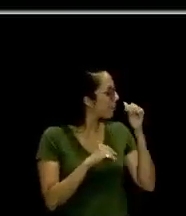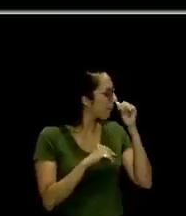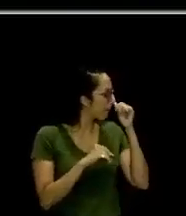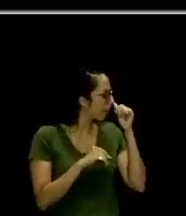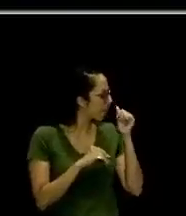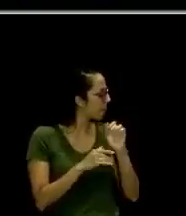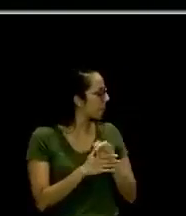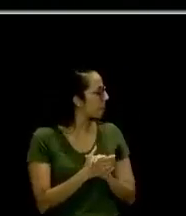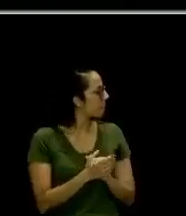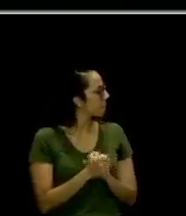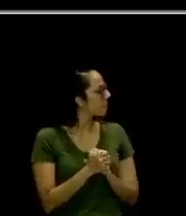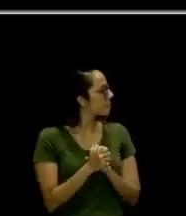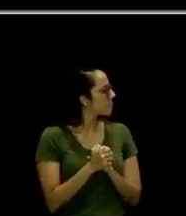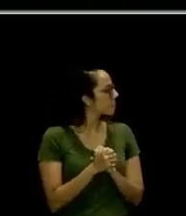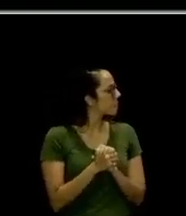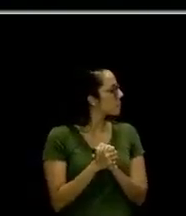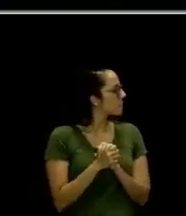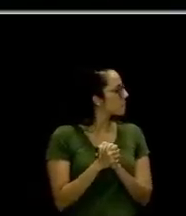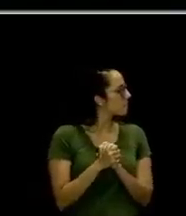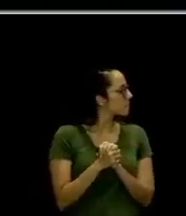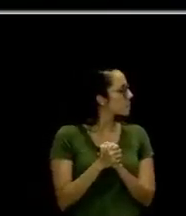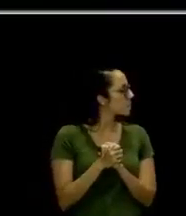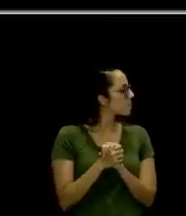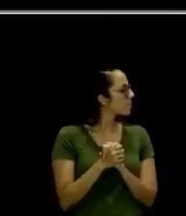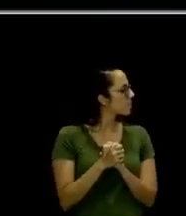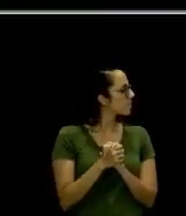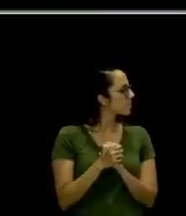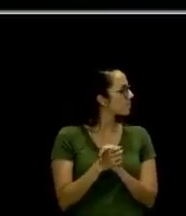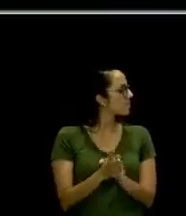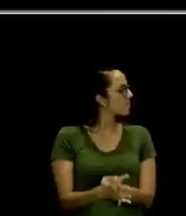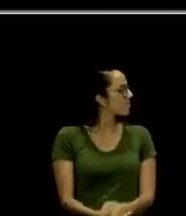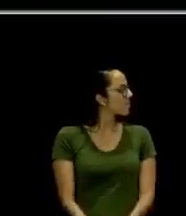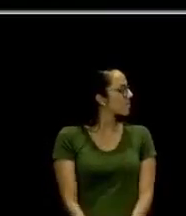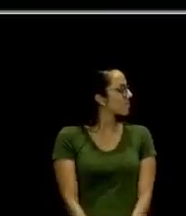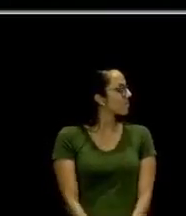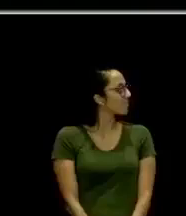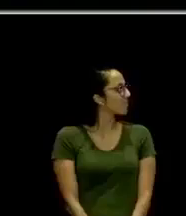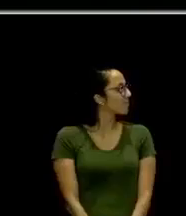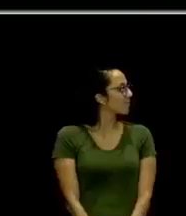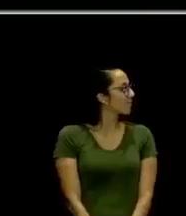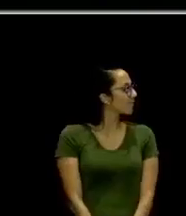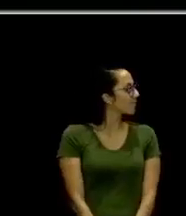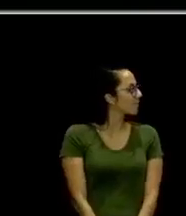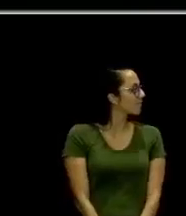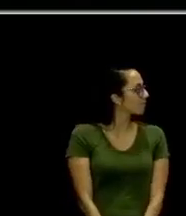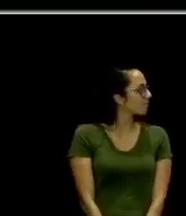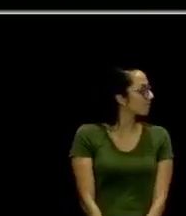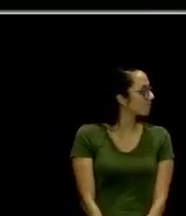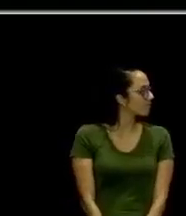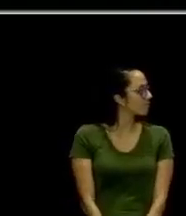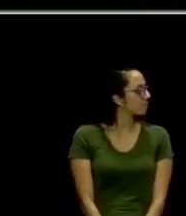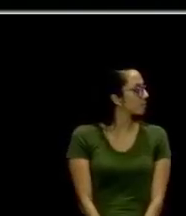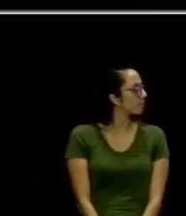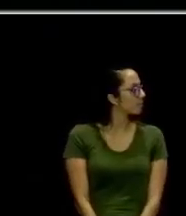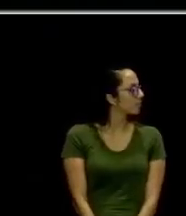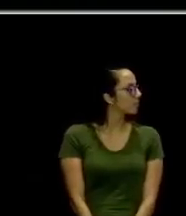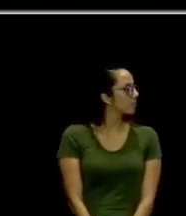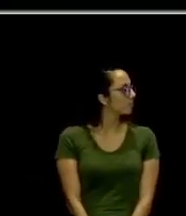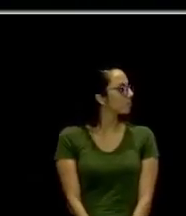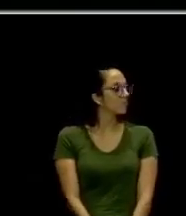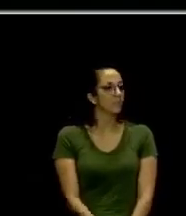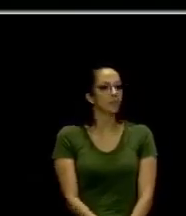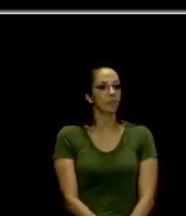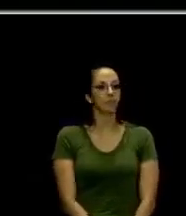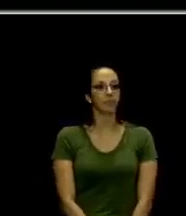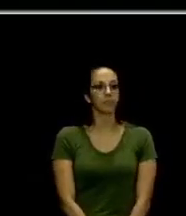Here is your chef of the year. Can you all help? Huh? What? Yes, yes. I'm going to get them all to